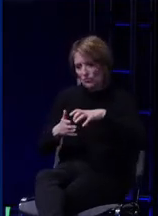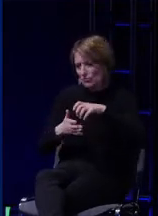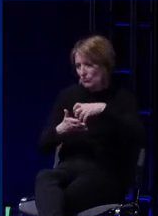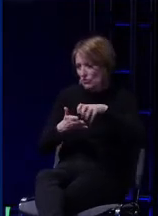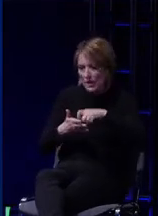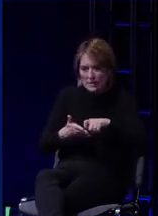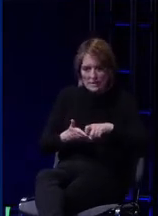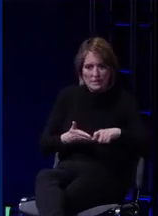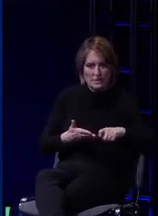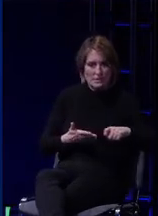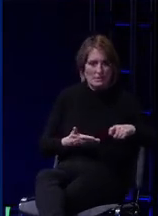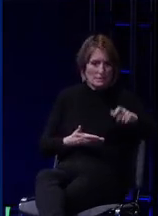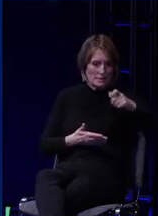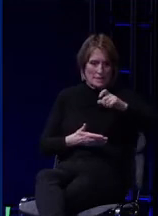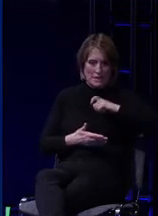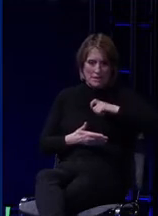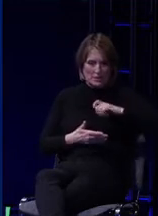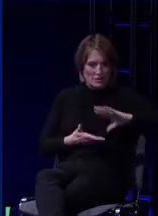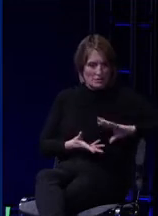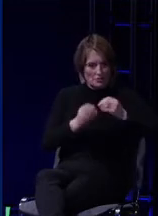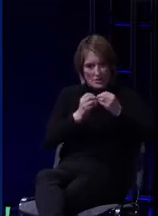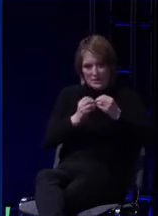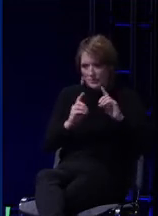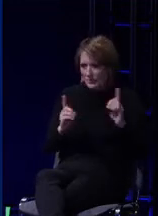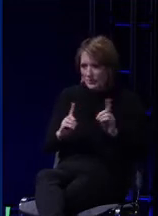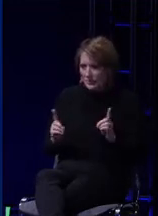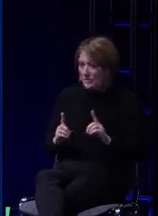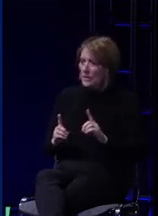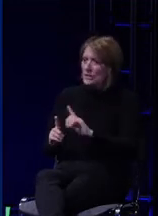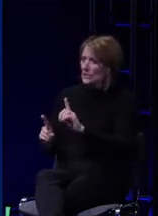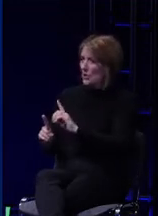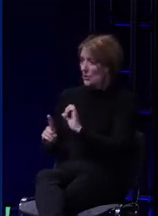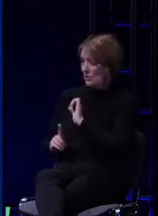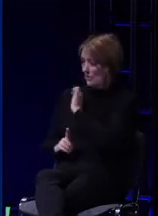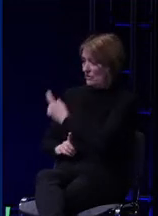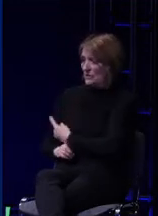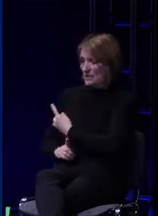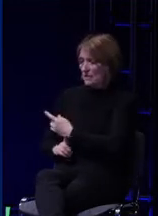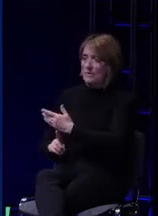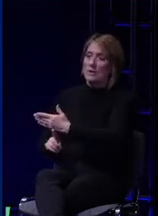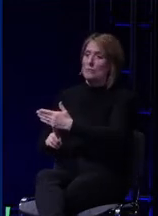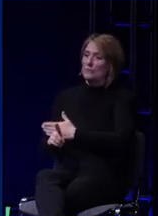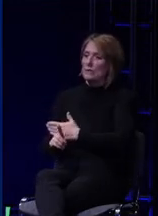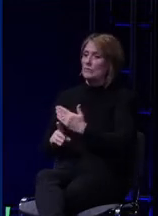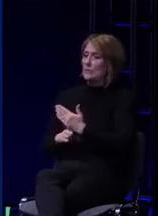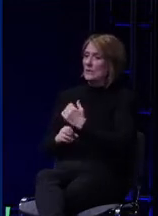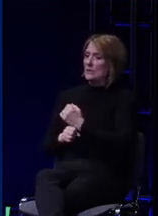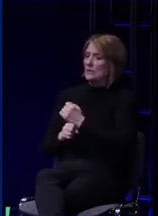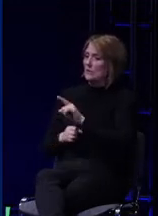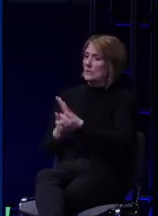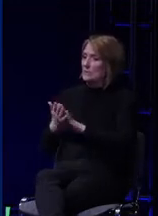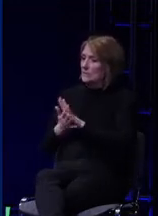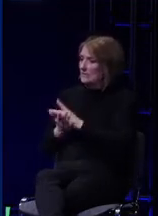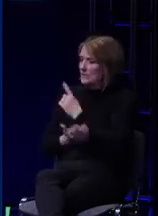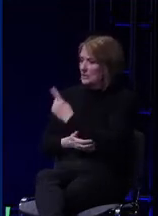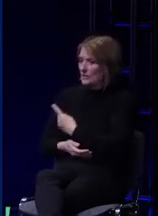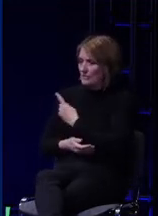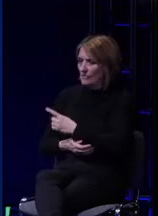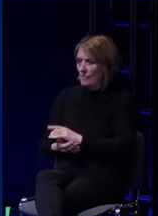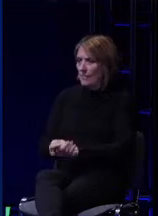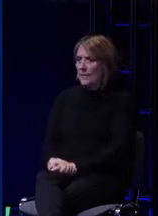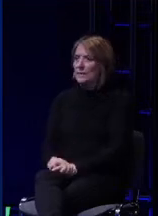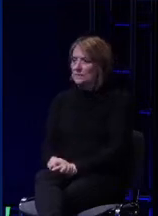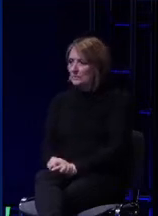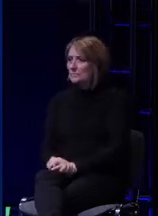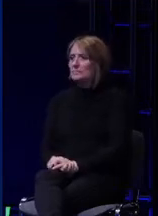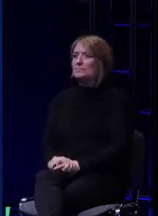character creators? You know, more important, what is pre-production for you when you're working with these men? It's a lot of conversation. Yeah,